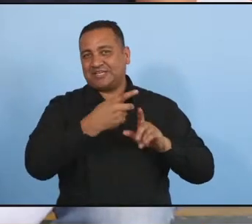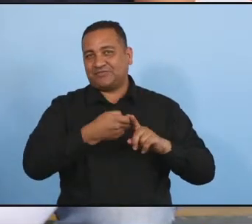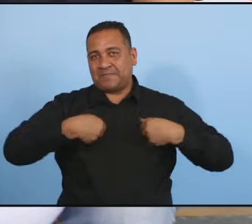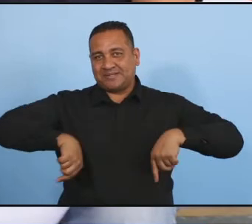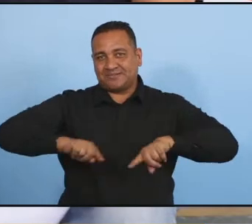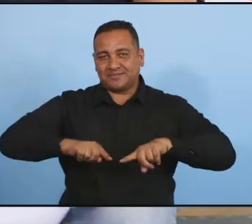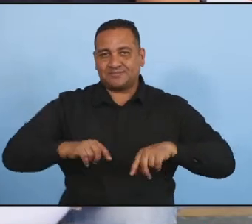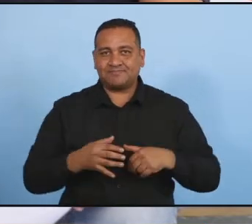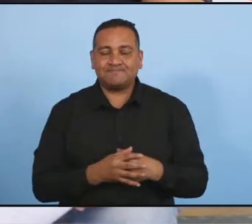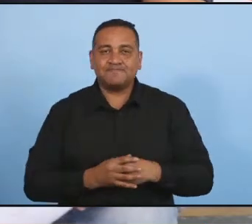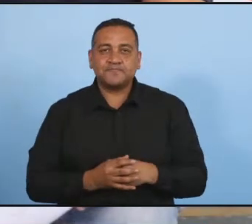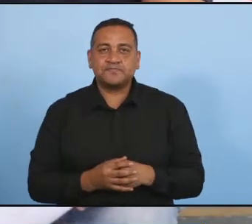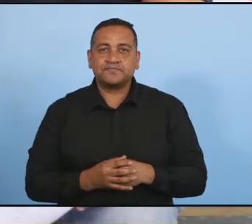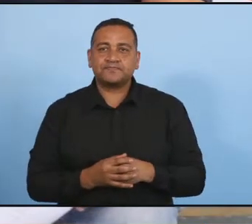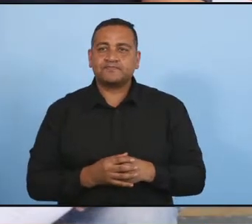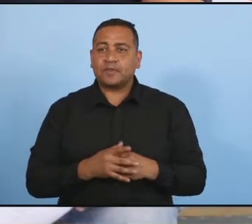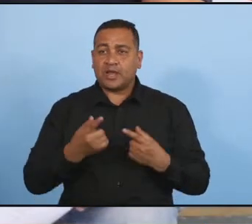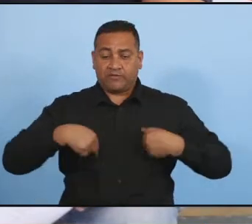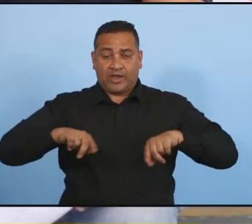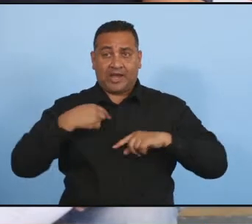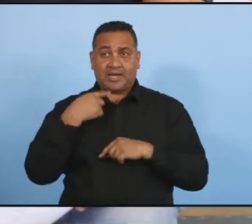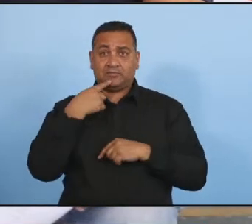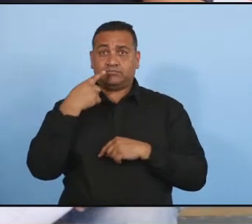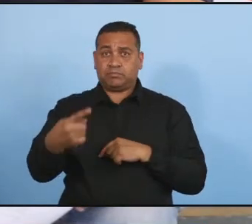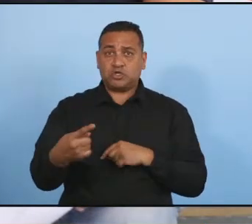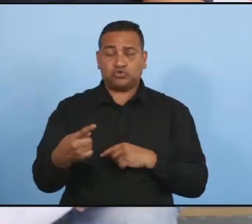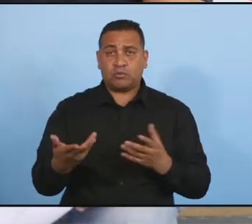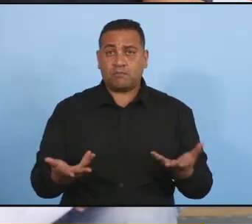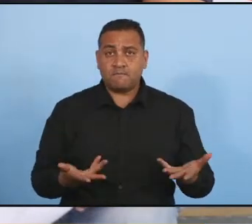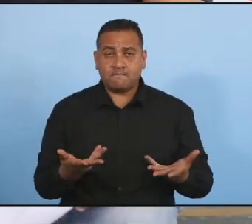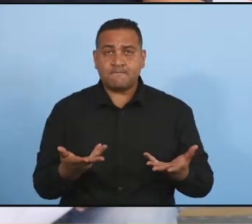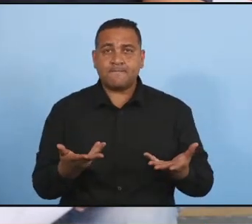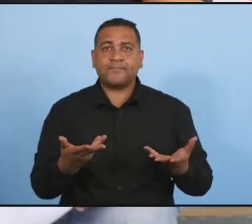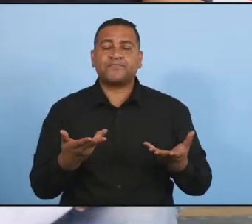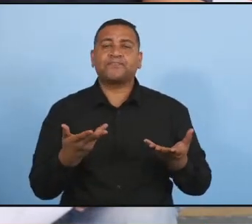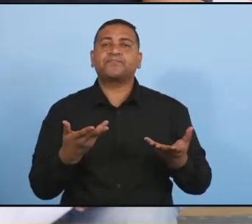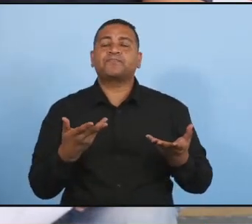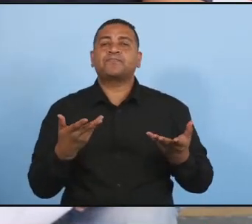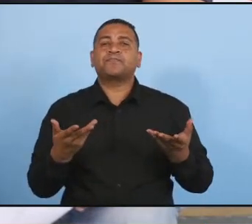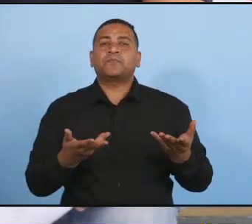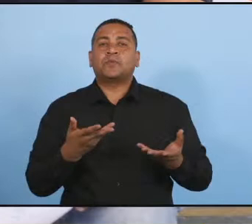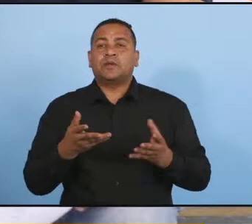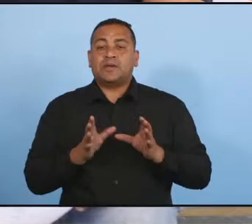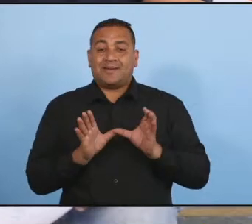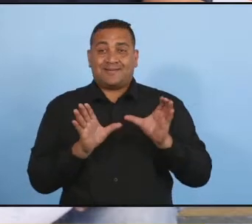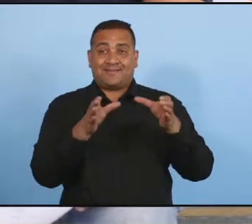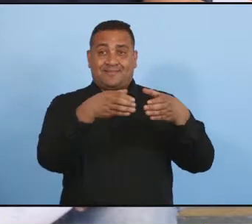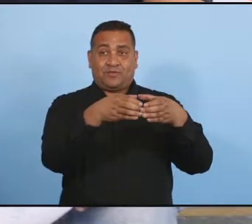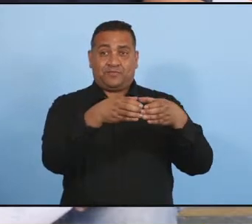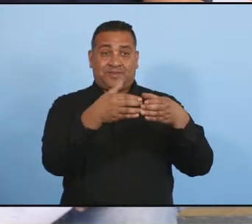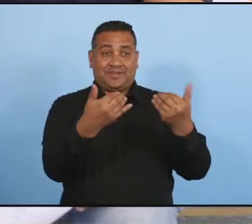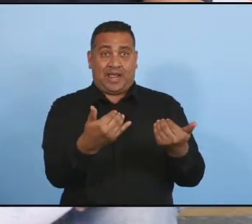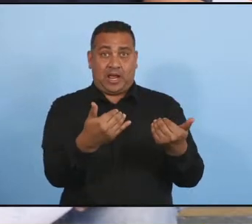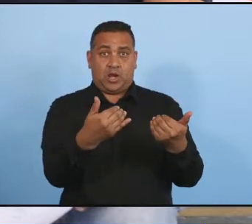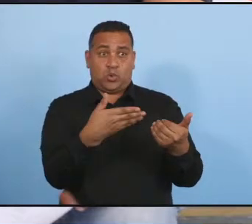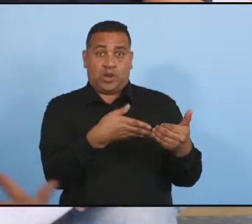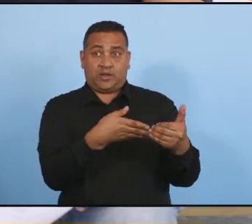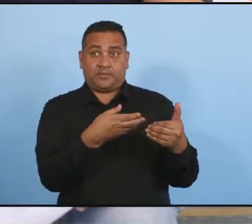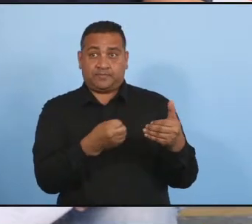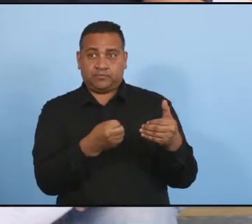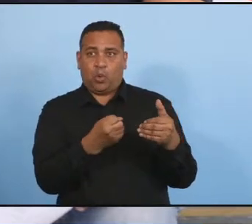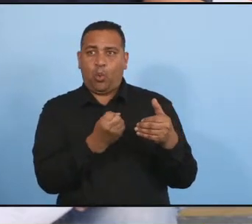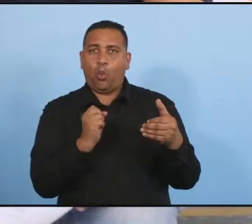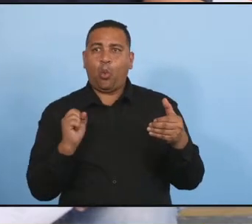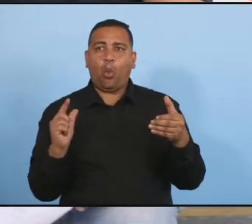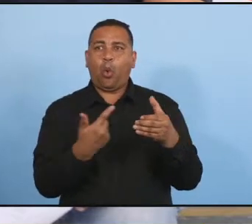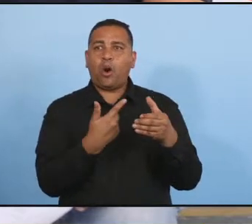If I can mention in my class now today, or the group that I have now, all of those guys are from industry. Oh, wow.